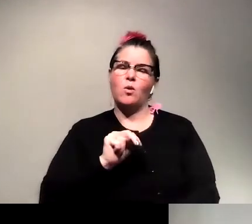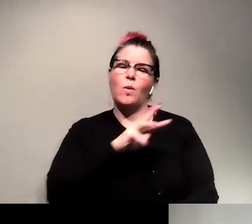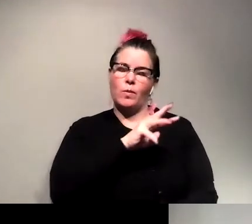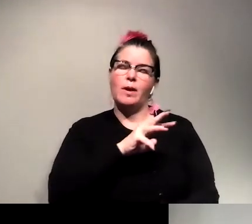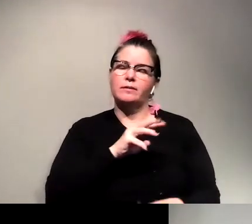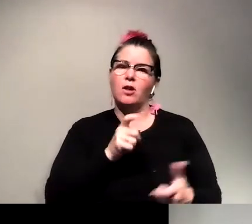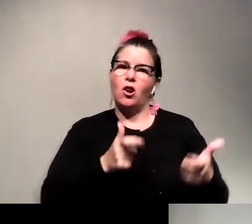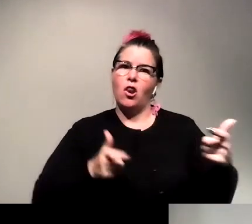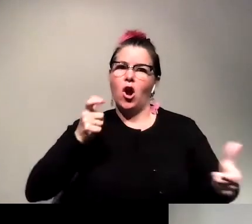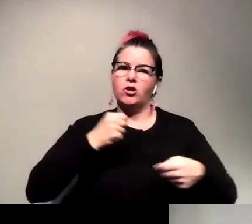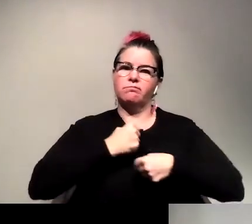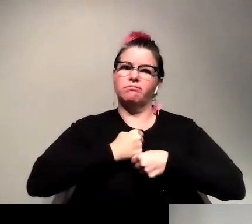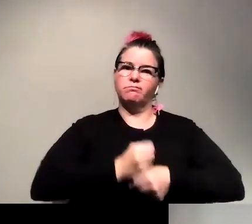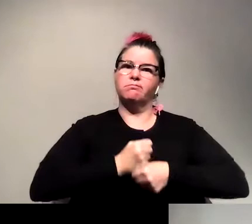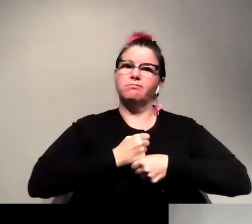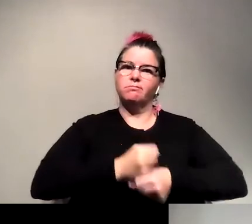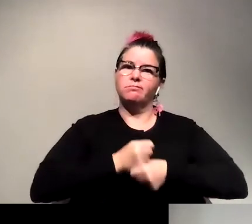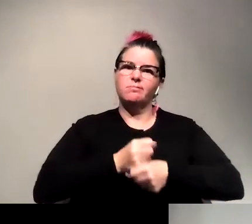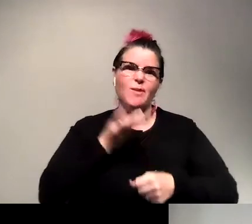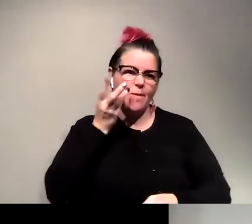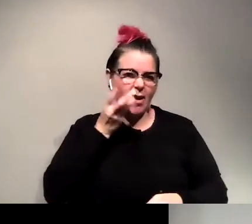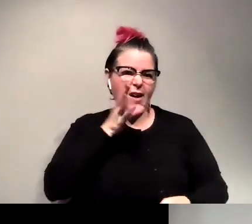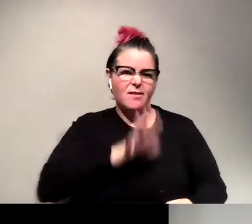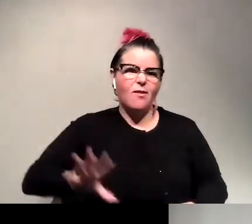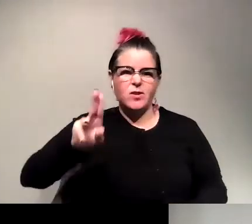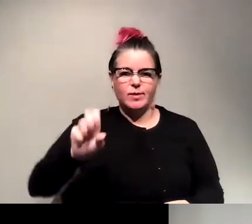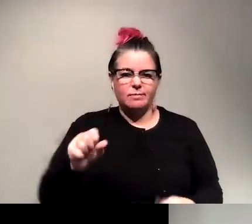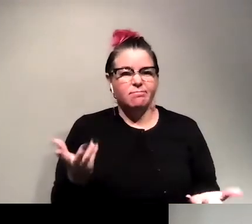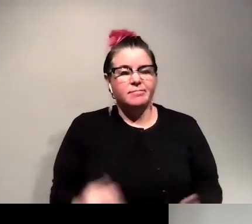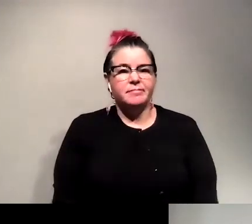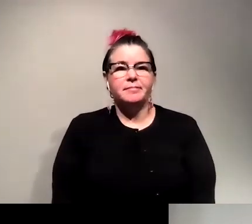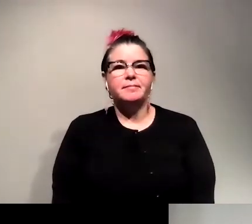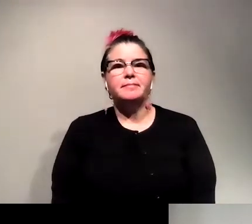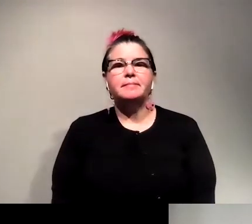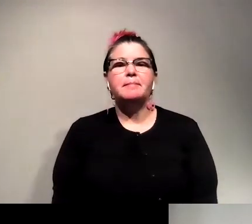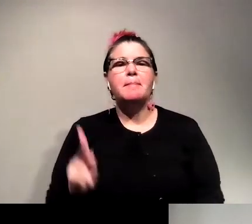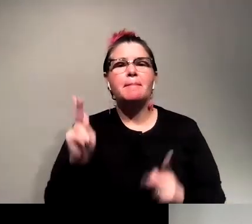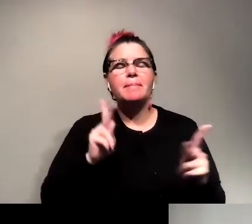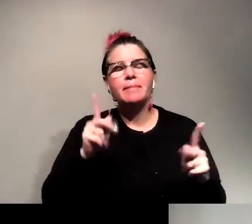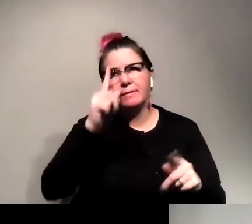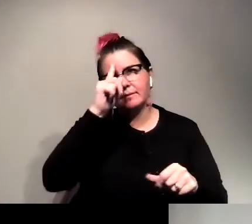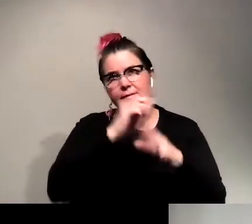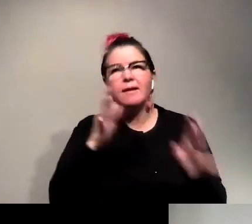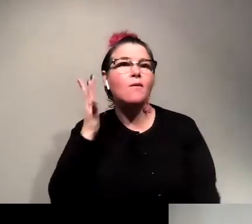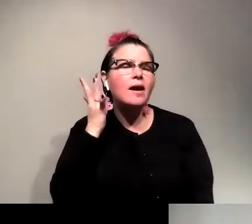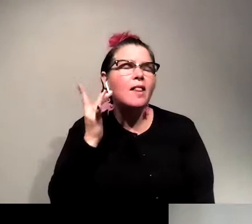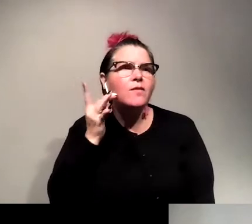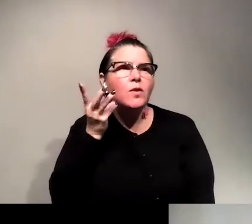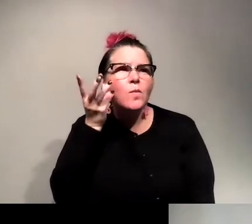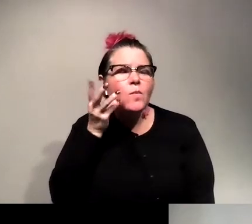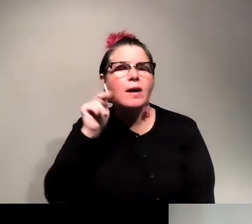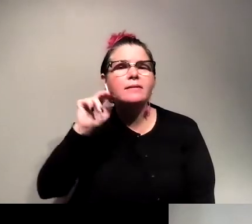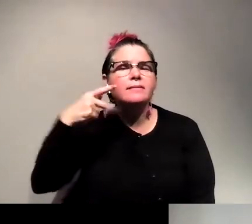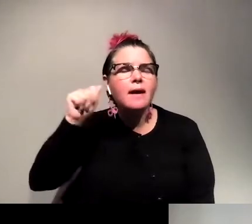the largest producers of wine in the United States. A lot of folks might think of like California wines, Napa